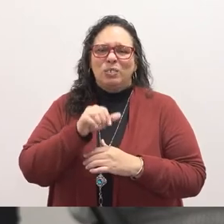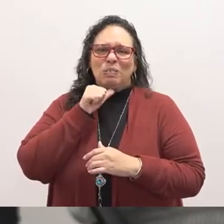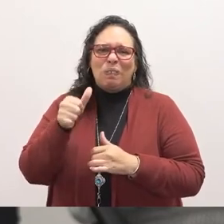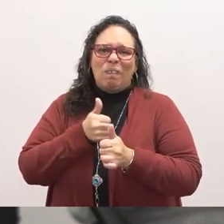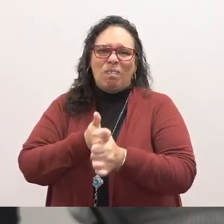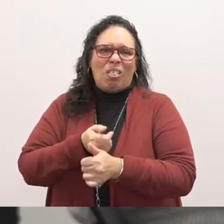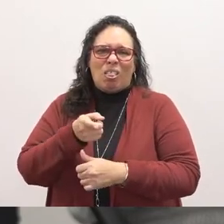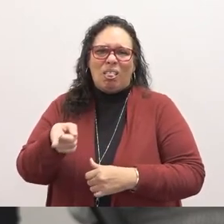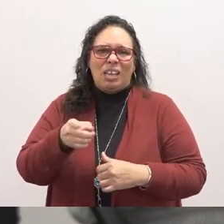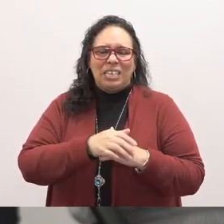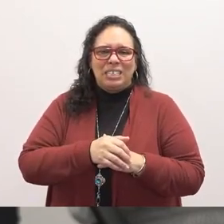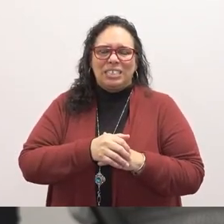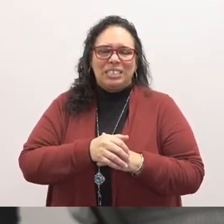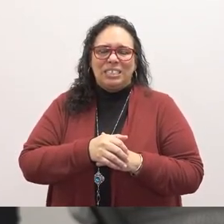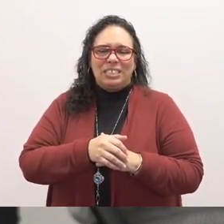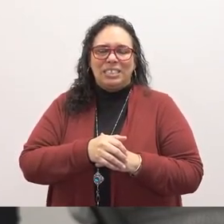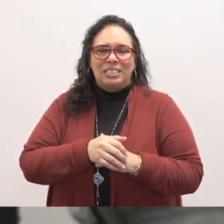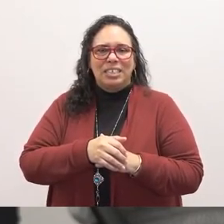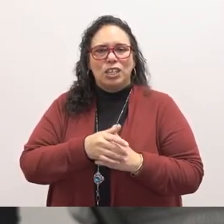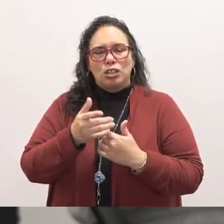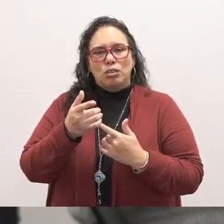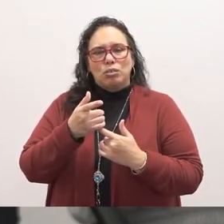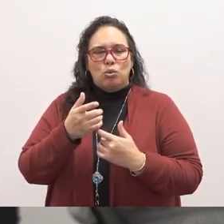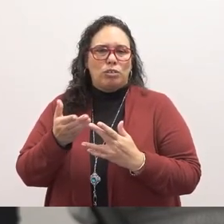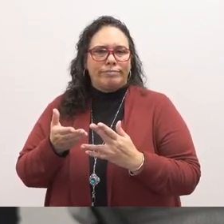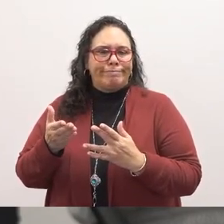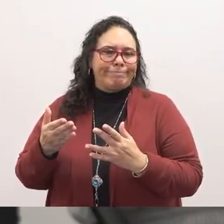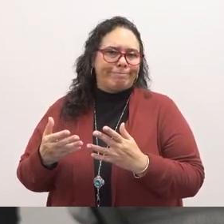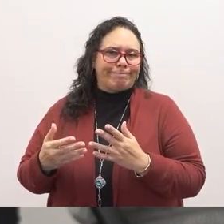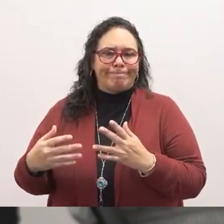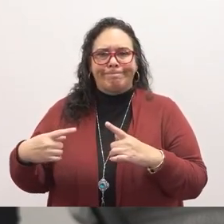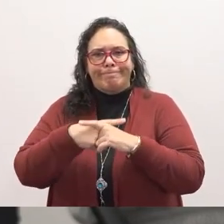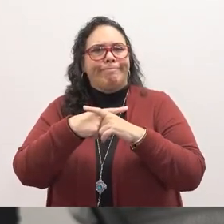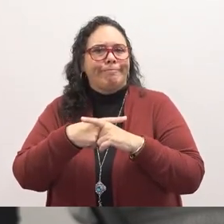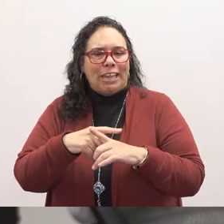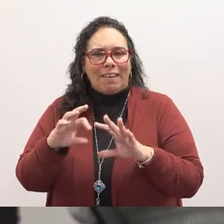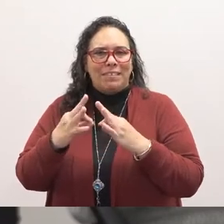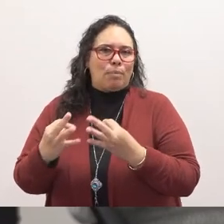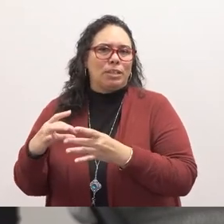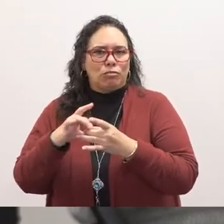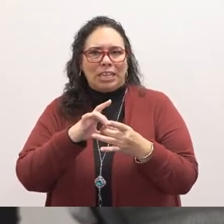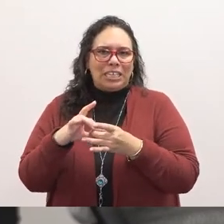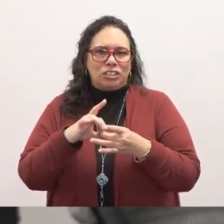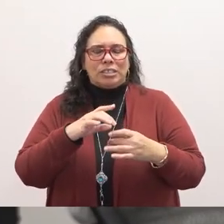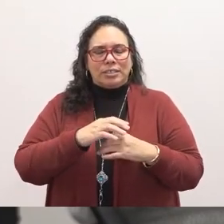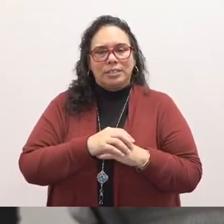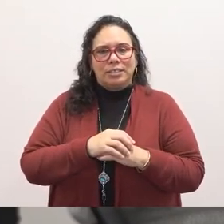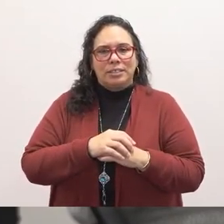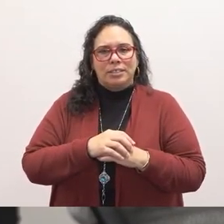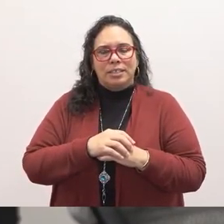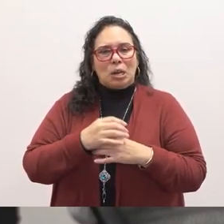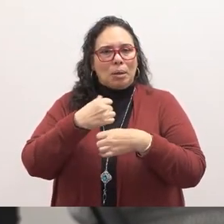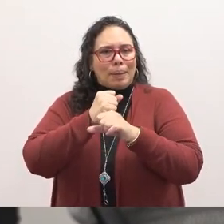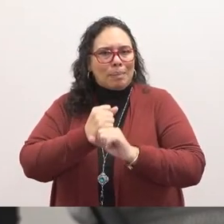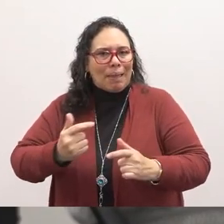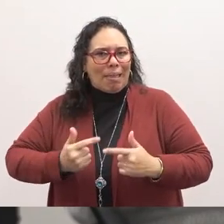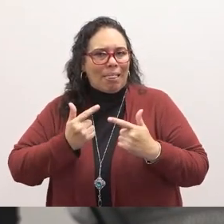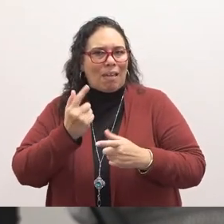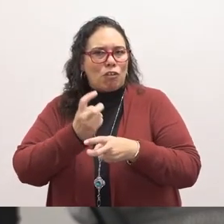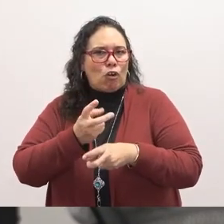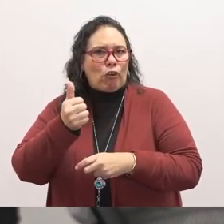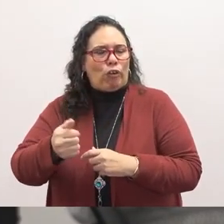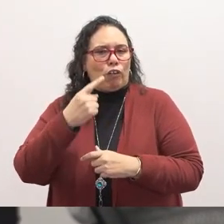folly. Turn away from those who would drive wedges in family relationships. Turn away from those who would make life harder for our kids